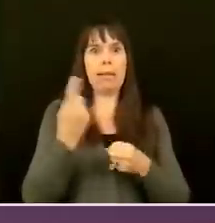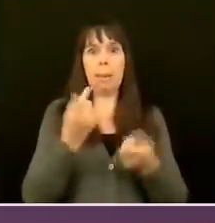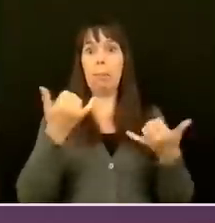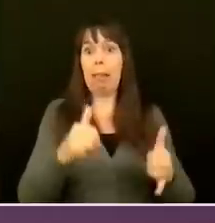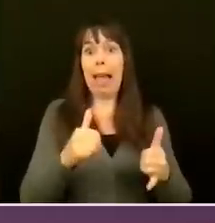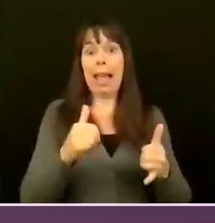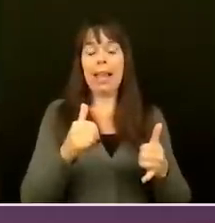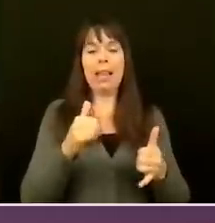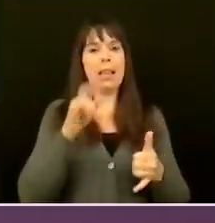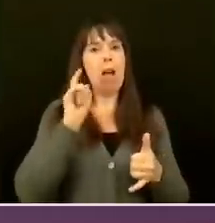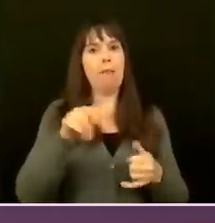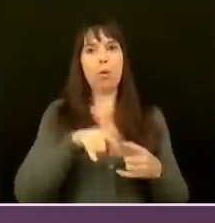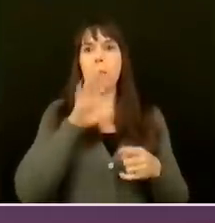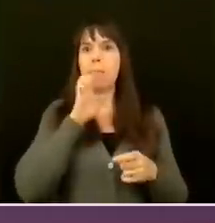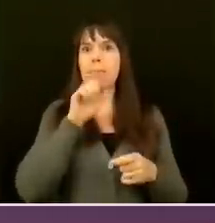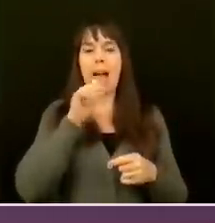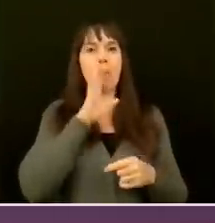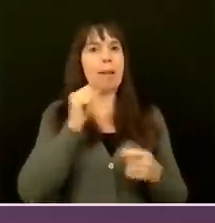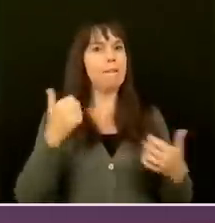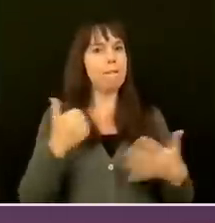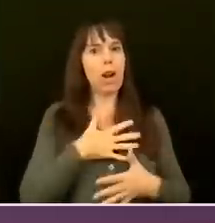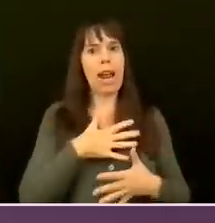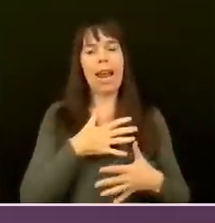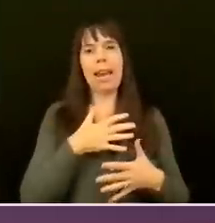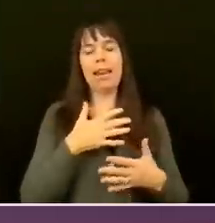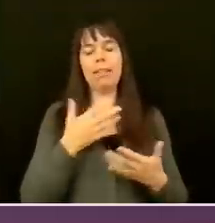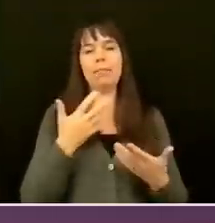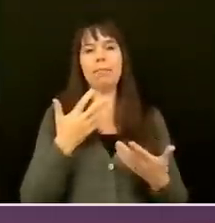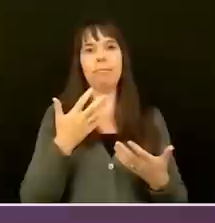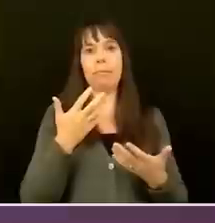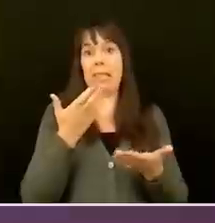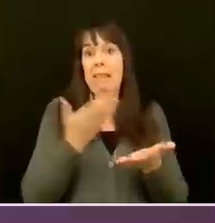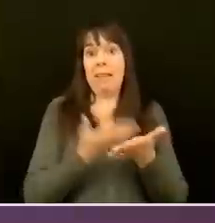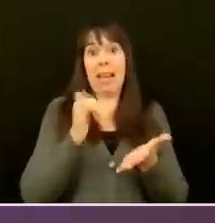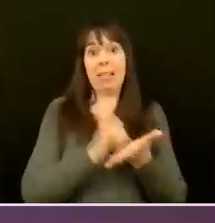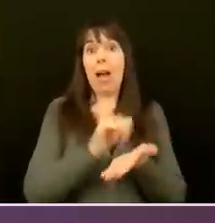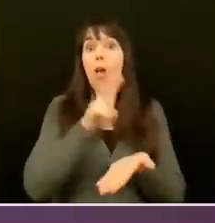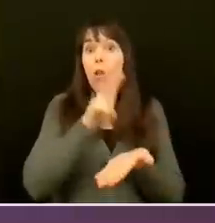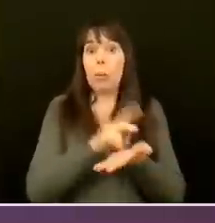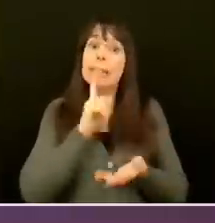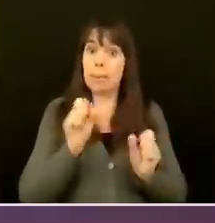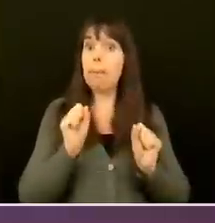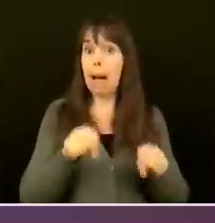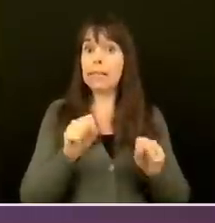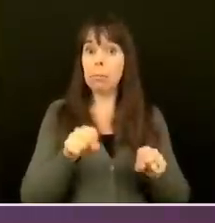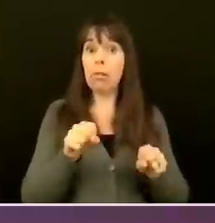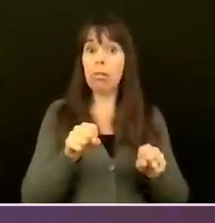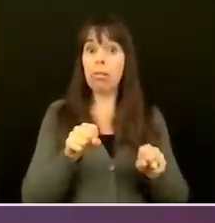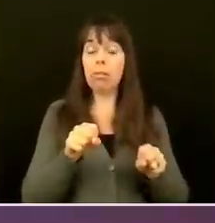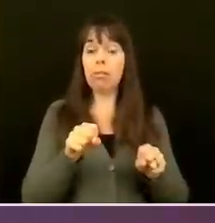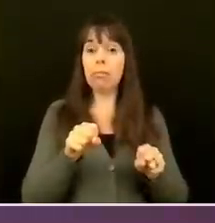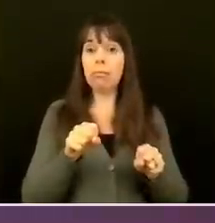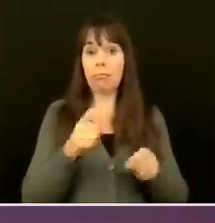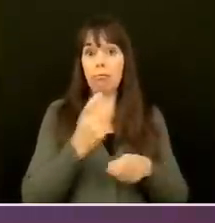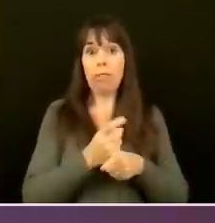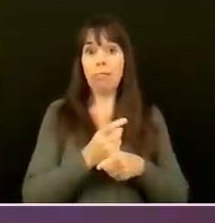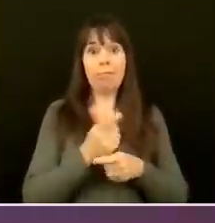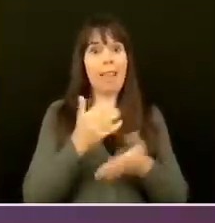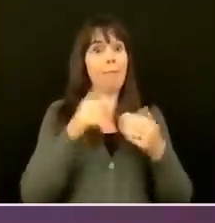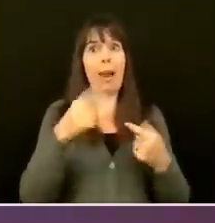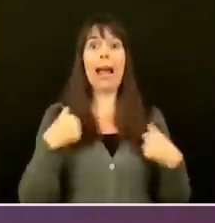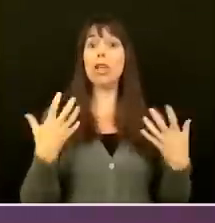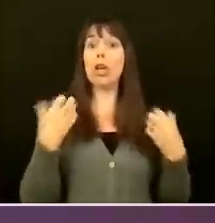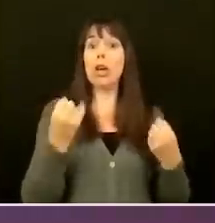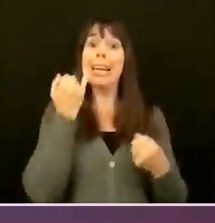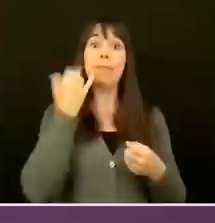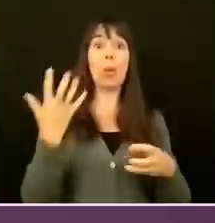going to have to be unafraid of the fact that losing is a possible outcome, right? Everyone has courage when